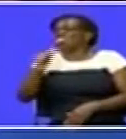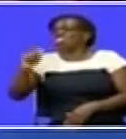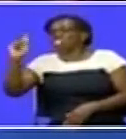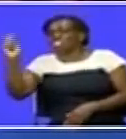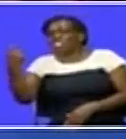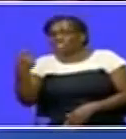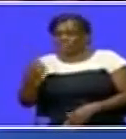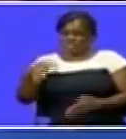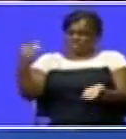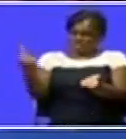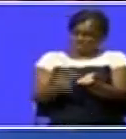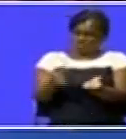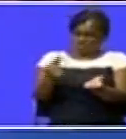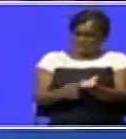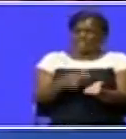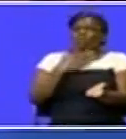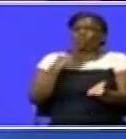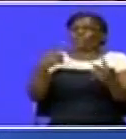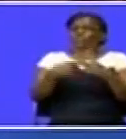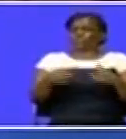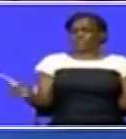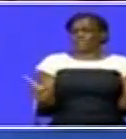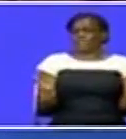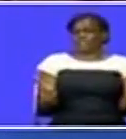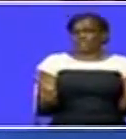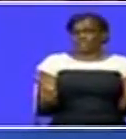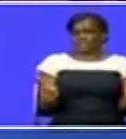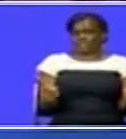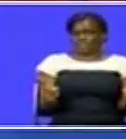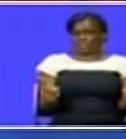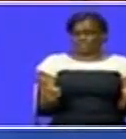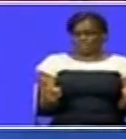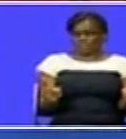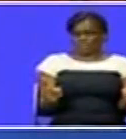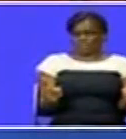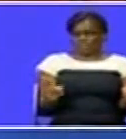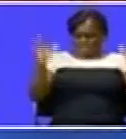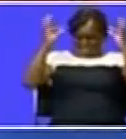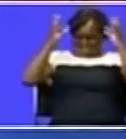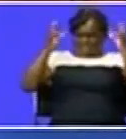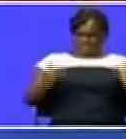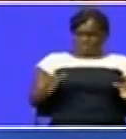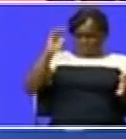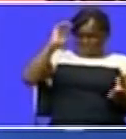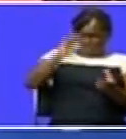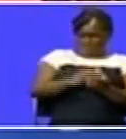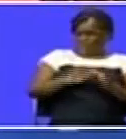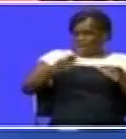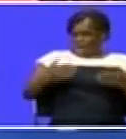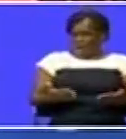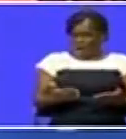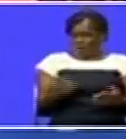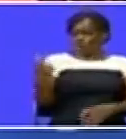And Uganda is set really to take off because the base is now there. His decision, believed to have been made after